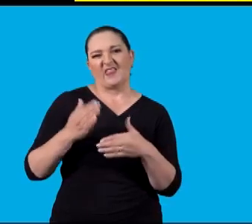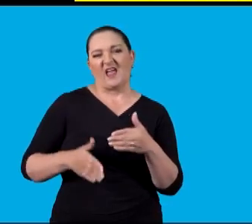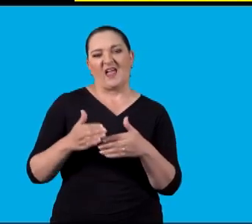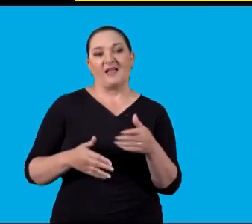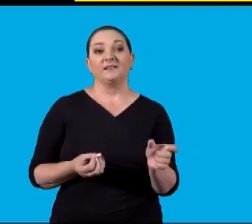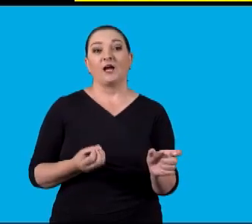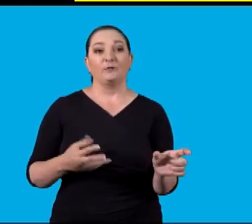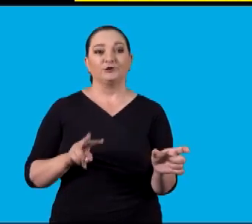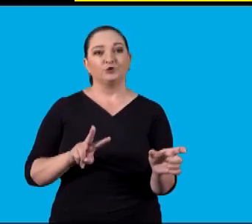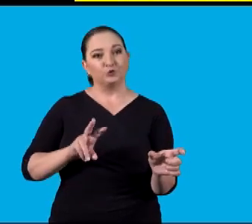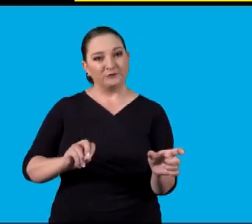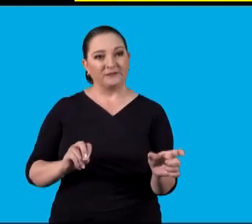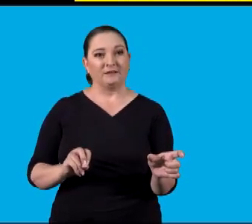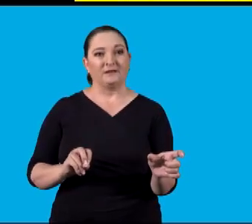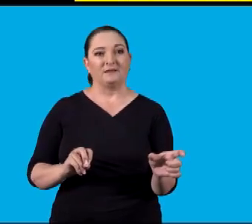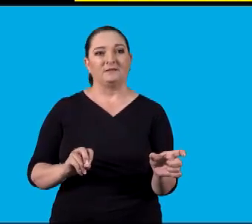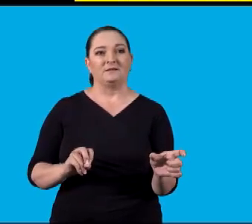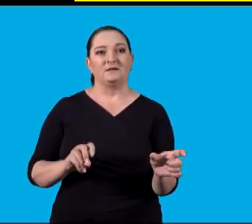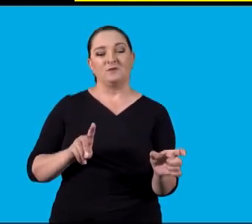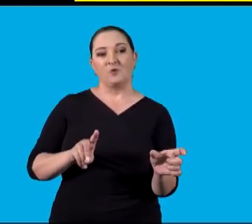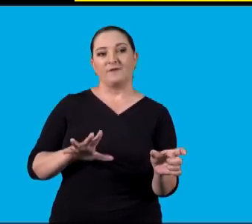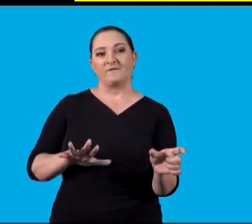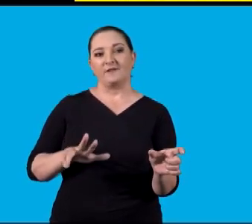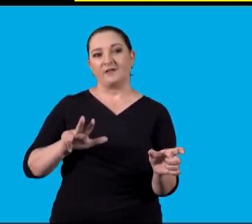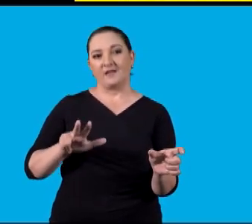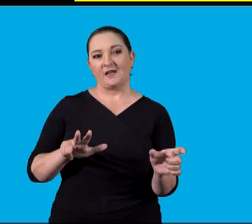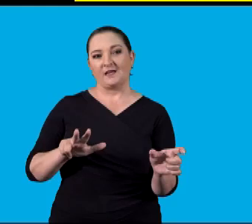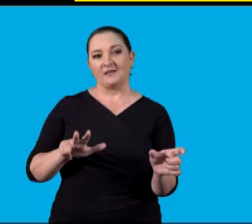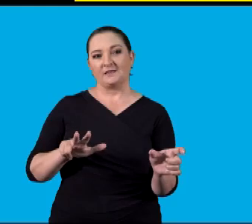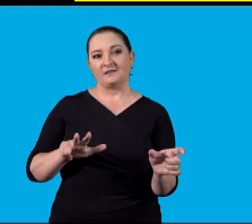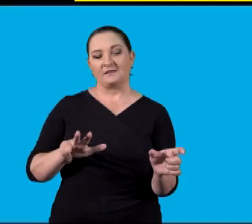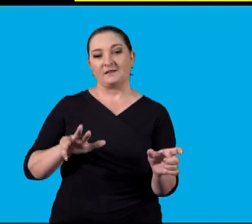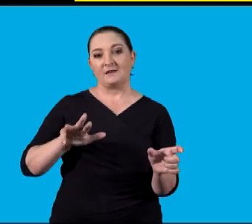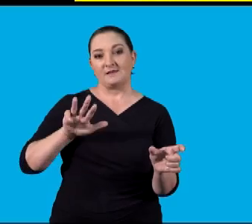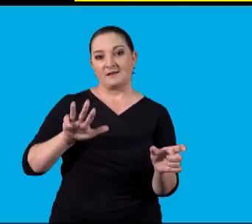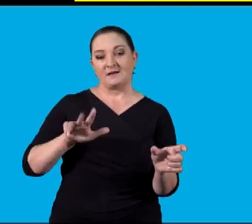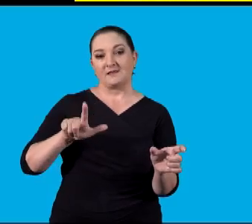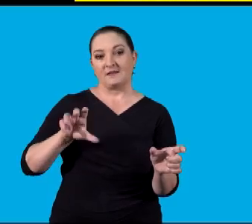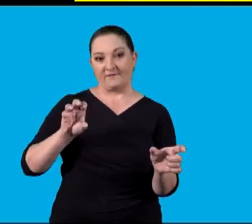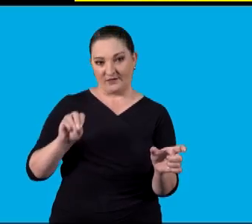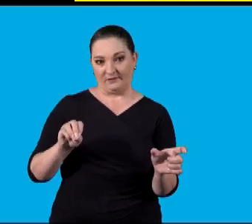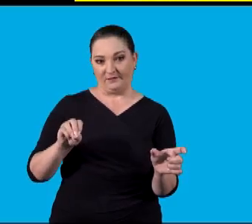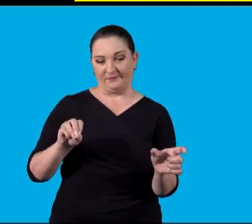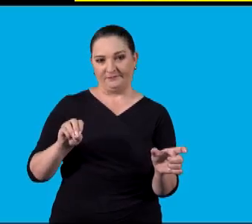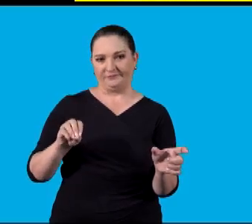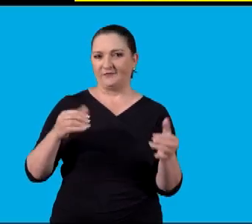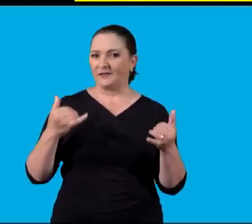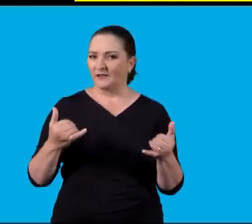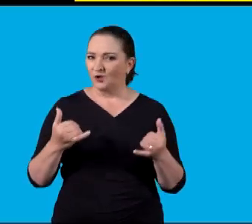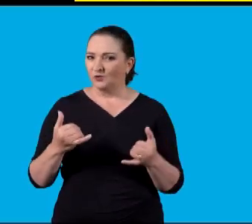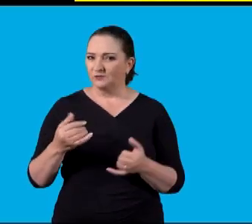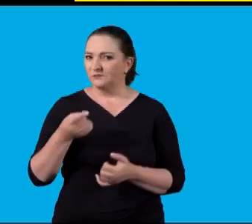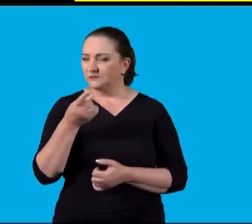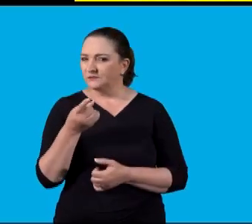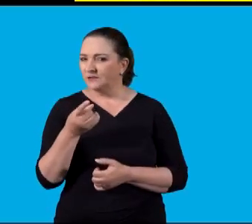that's 20,158,970. 970. The question then